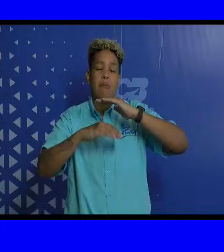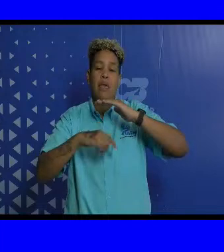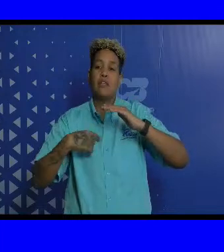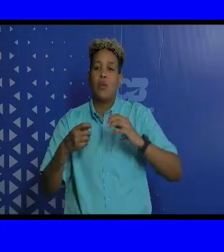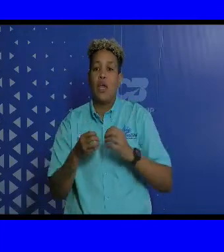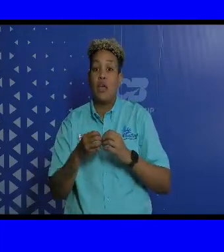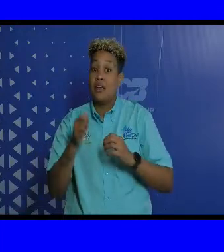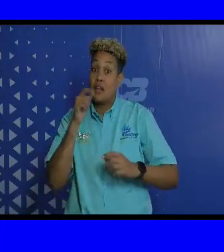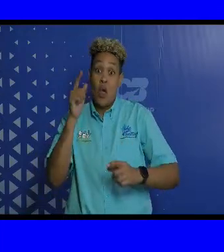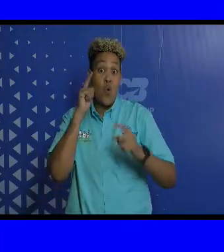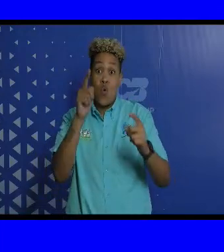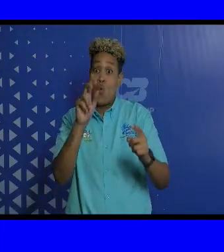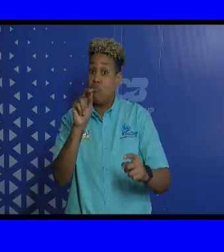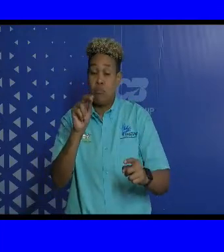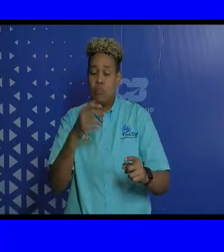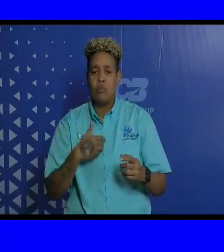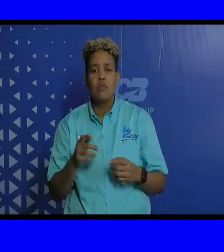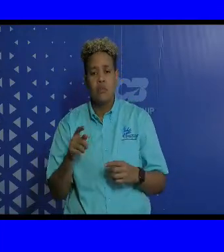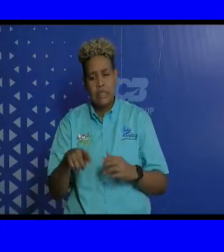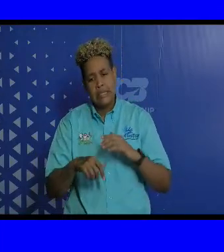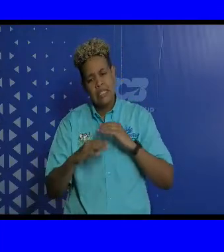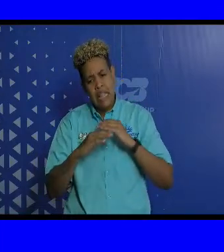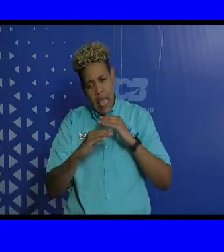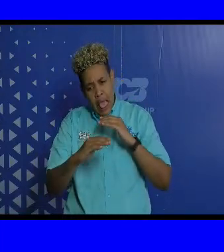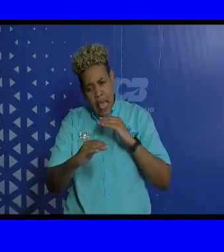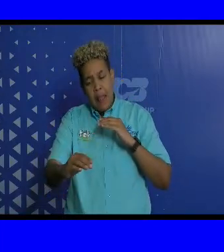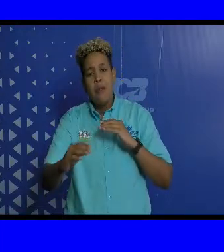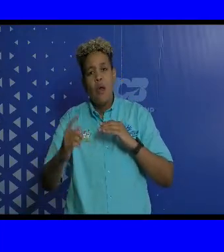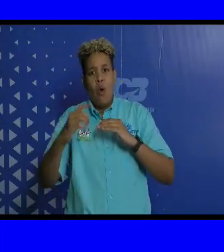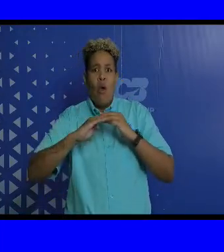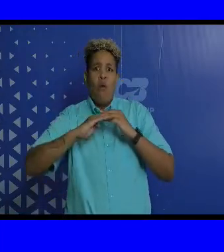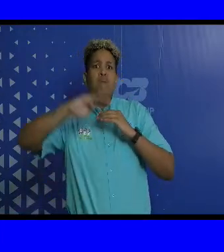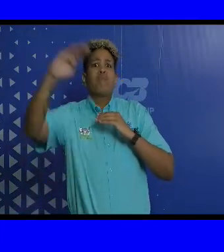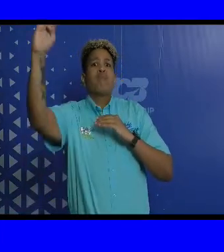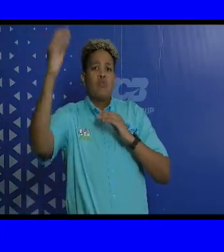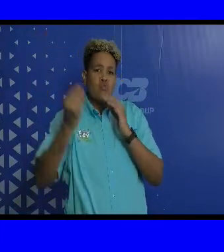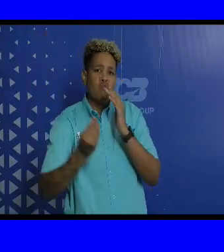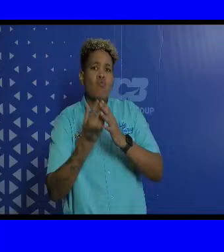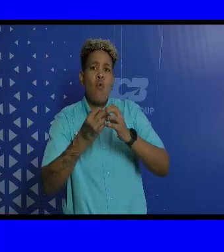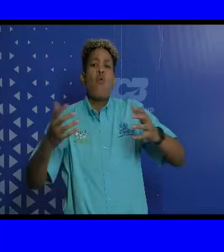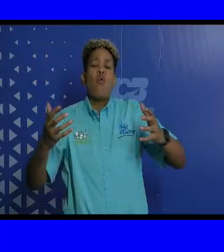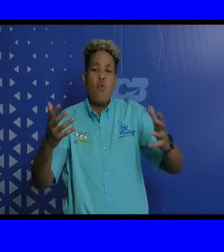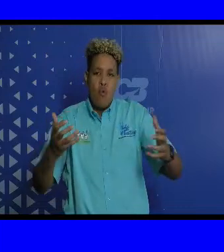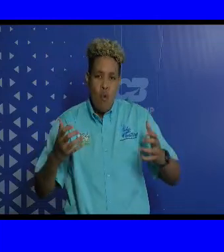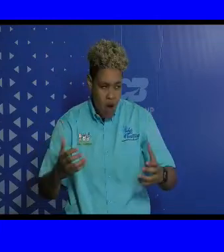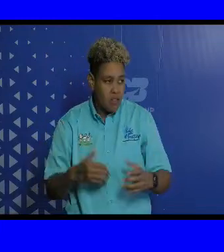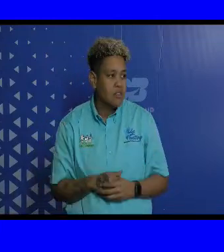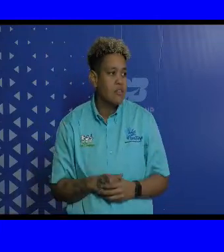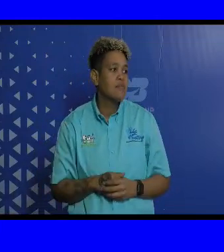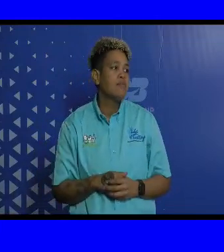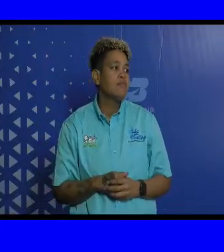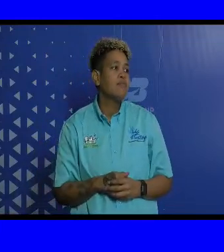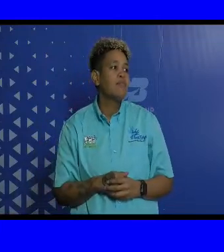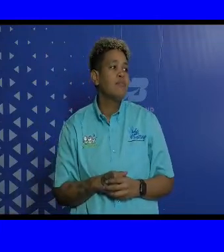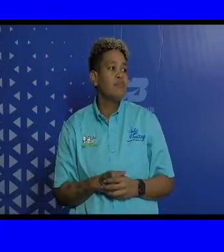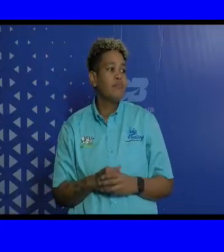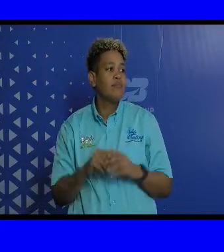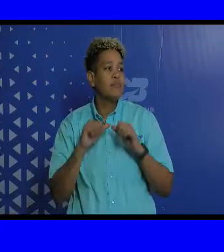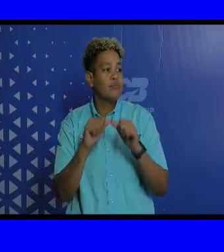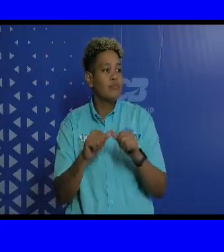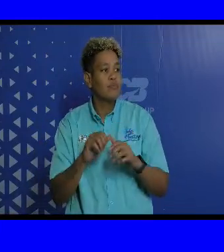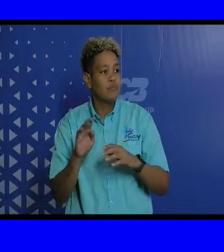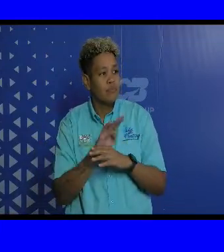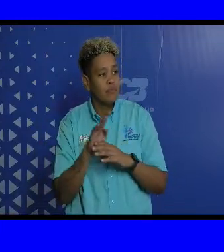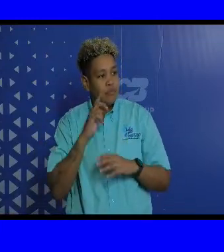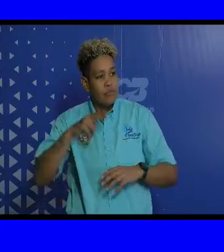base, not our aspirational targets. That's a stable base to be, that is the base of a sustainable business that is highly